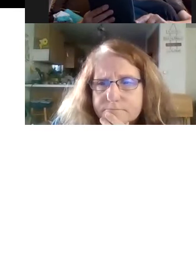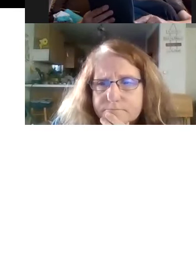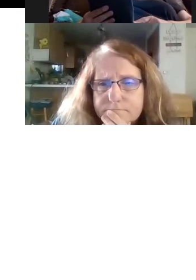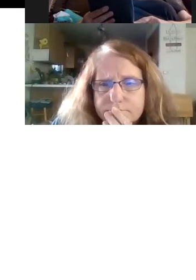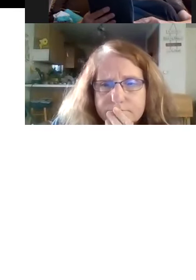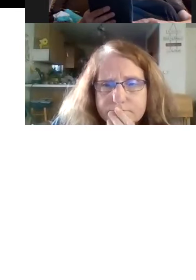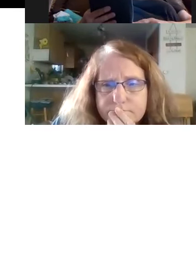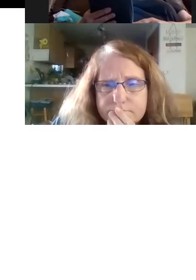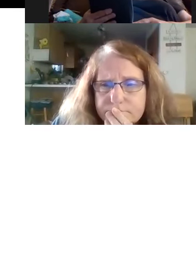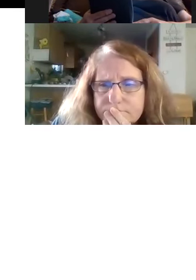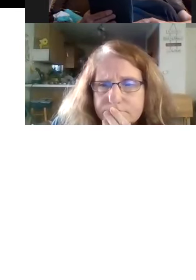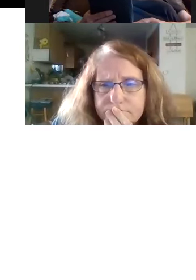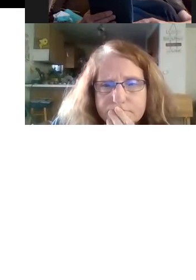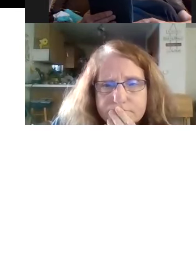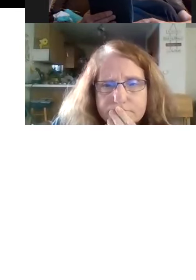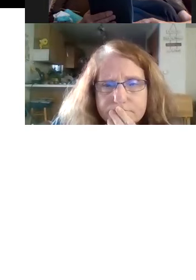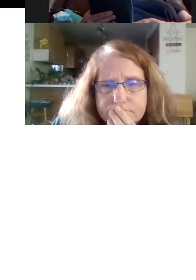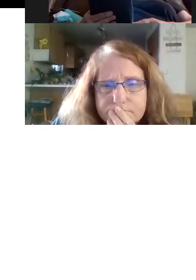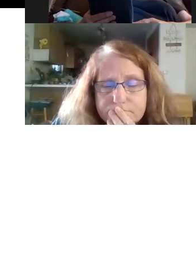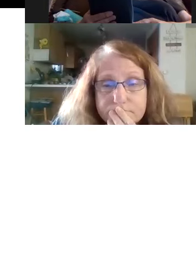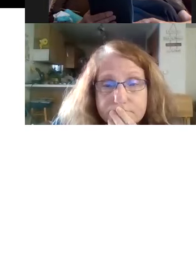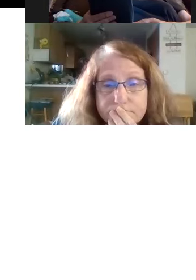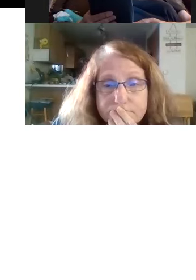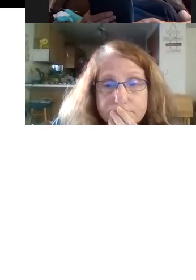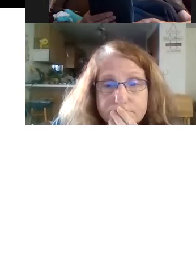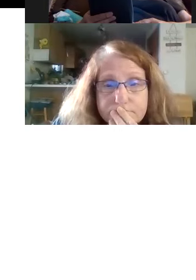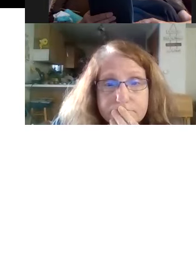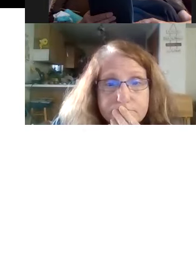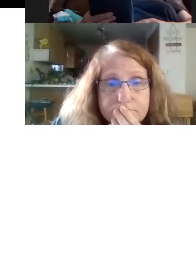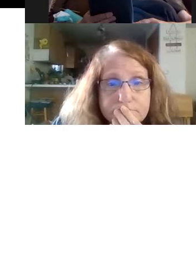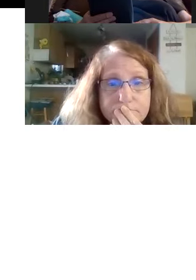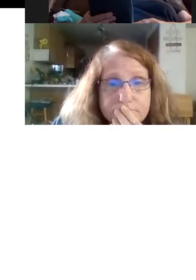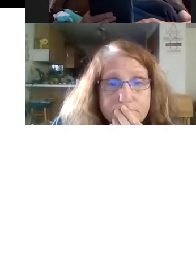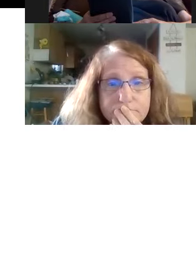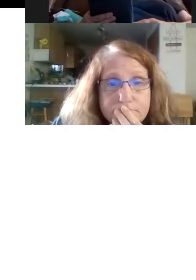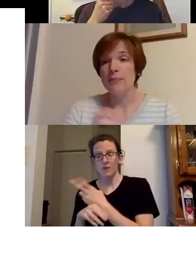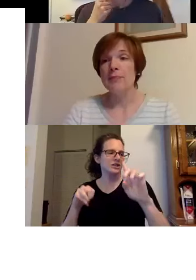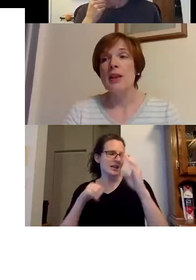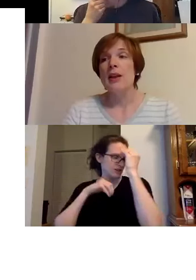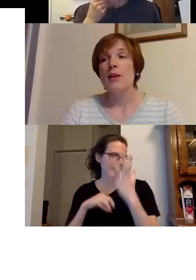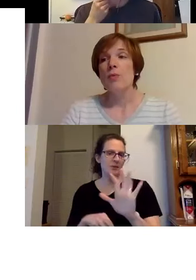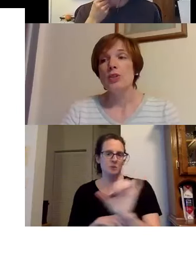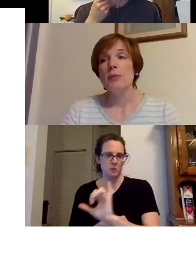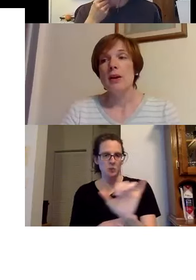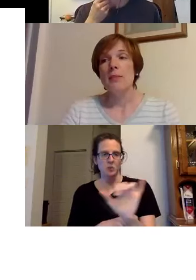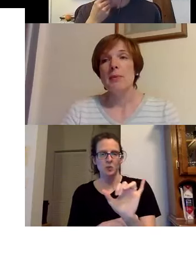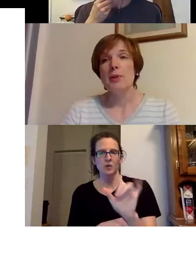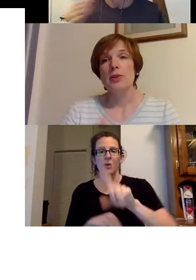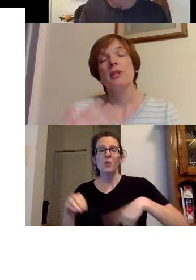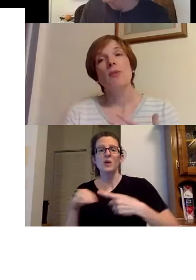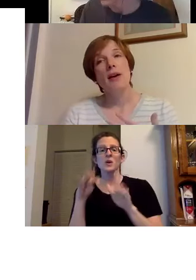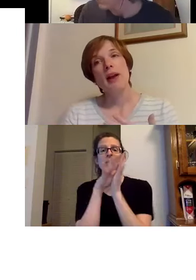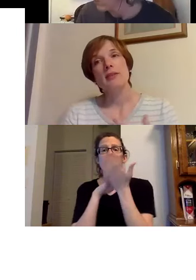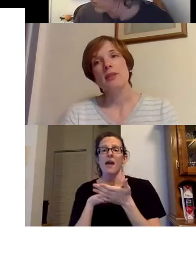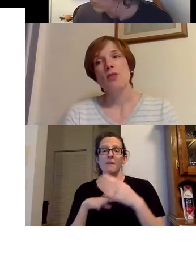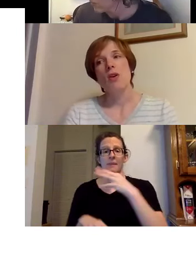with them. And you can, their website is full of education as well. When you become a member, then